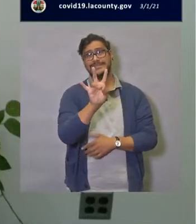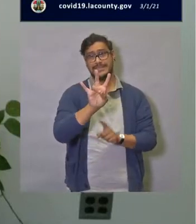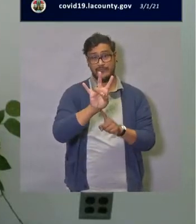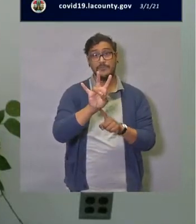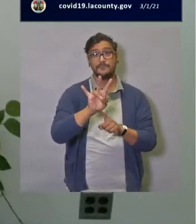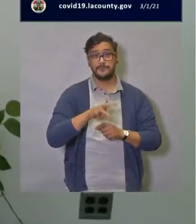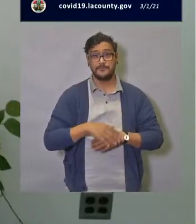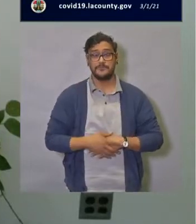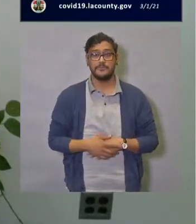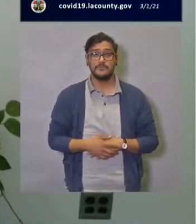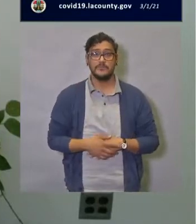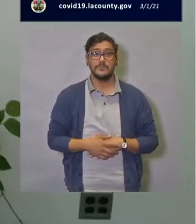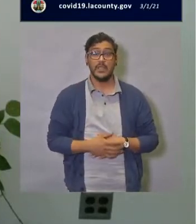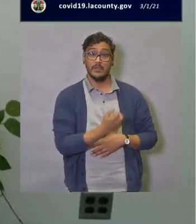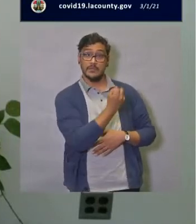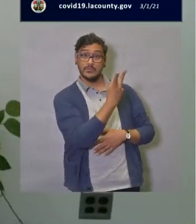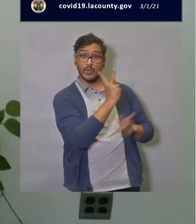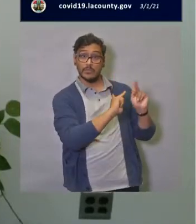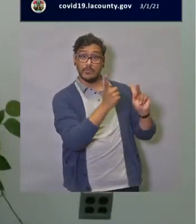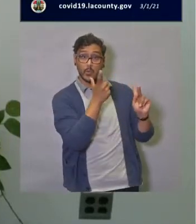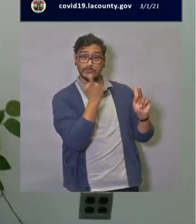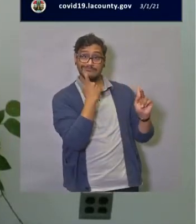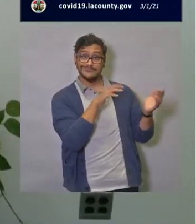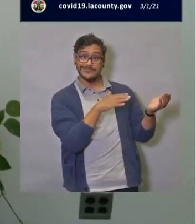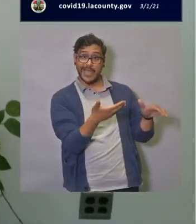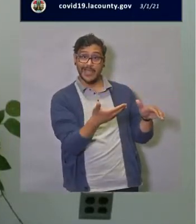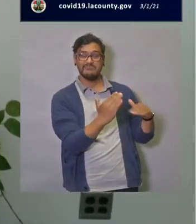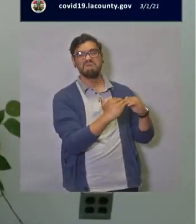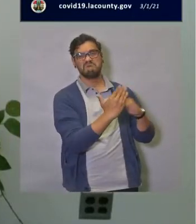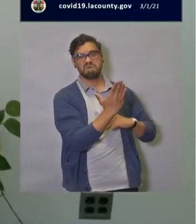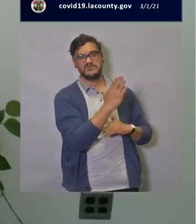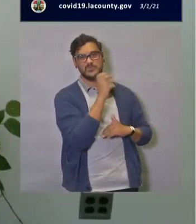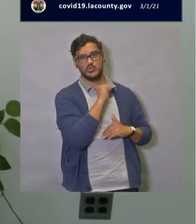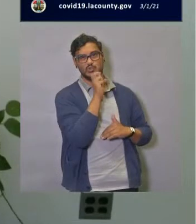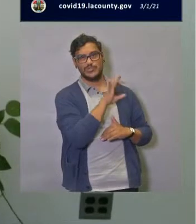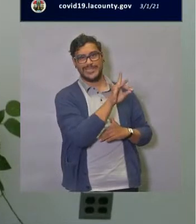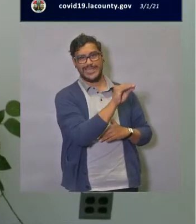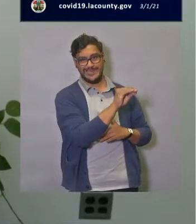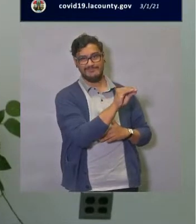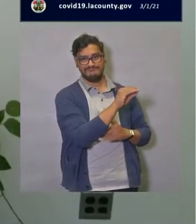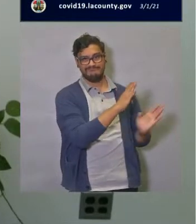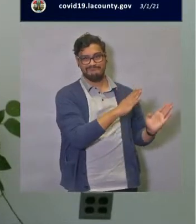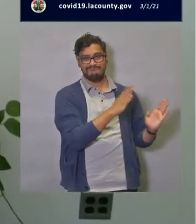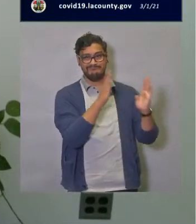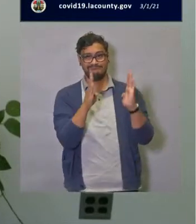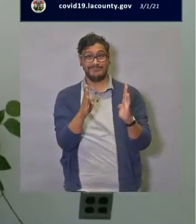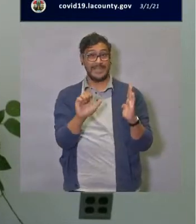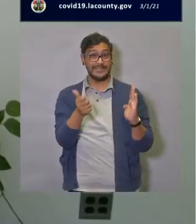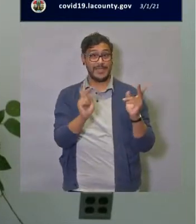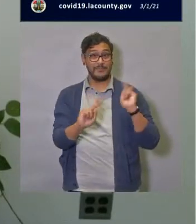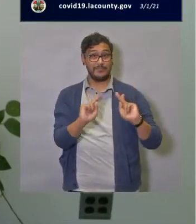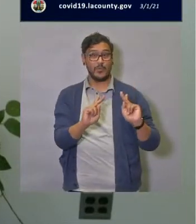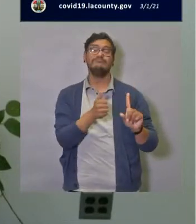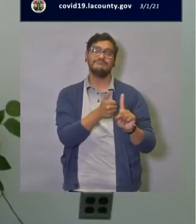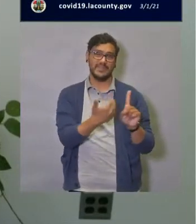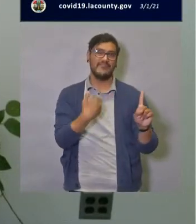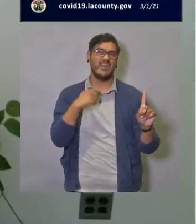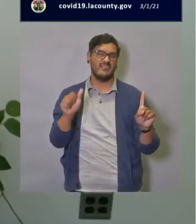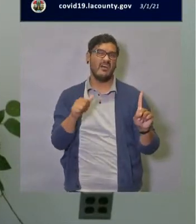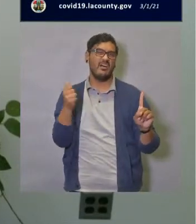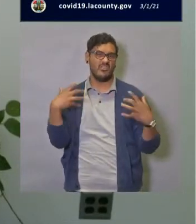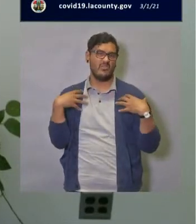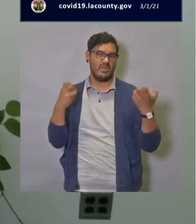21,467. 12 of the people who died are over the age of 80, and 10 people in this age group had underlying health